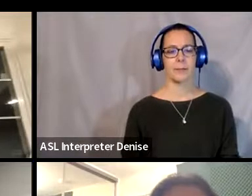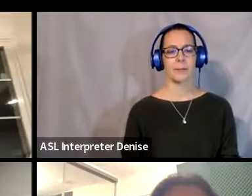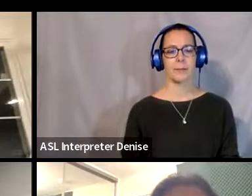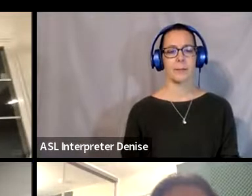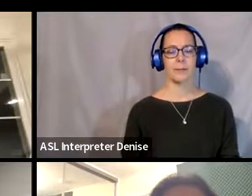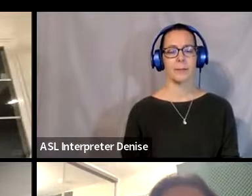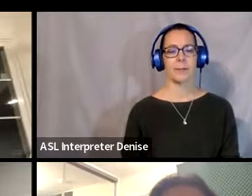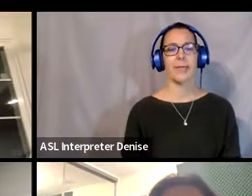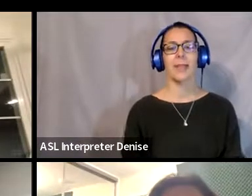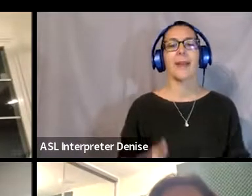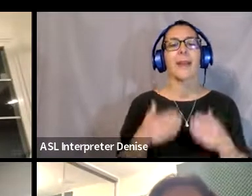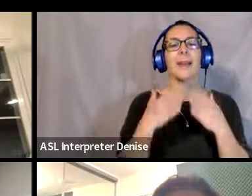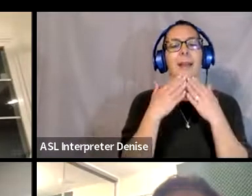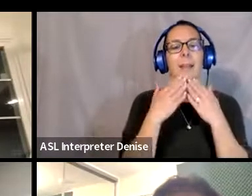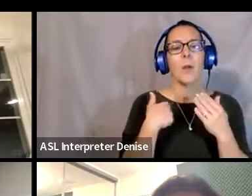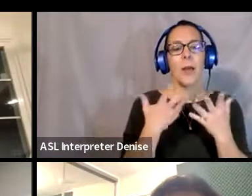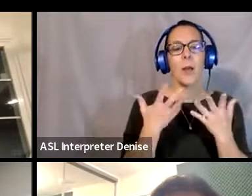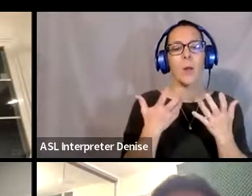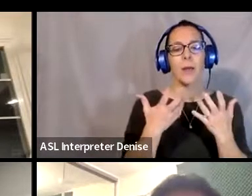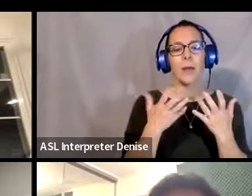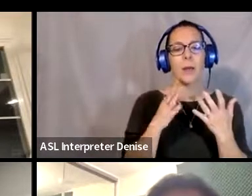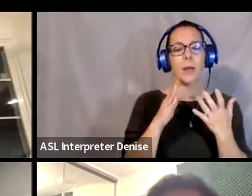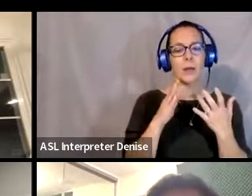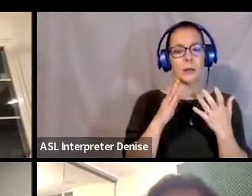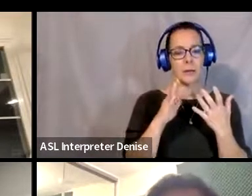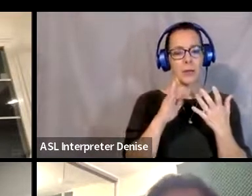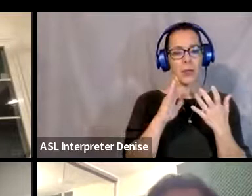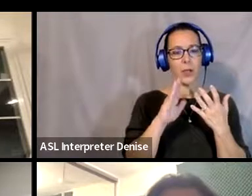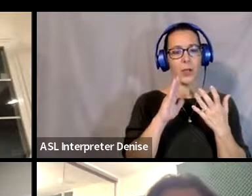Thank you, Peggy. I wanted to say thank you.